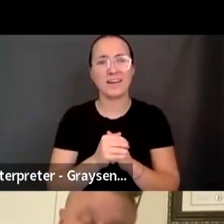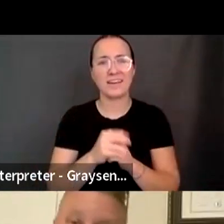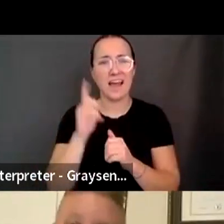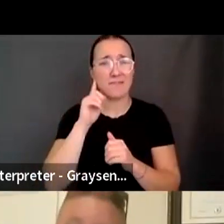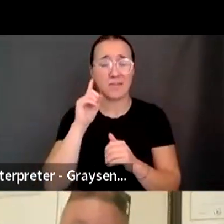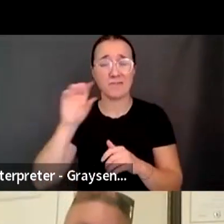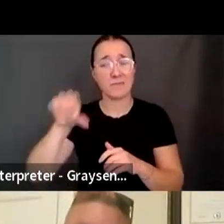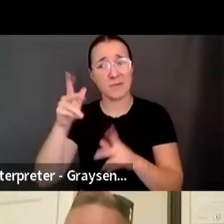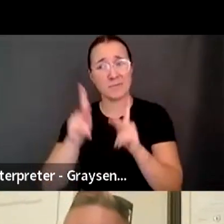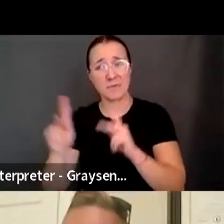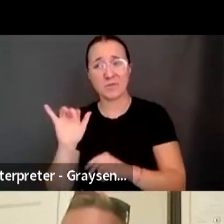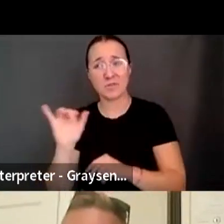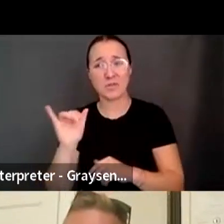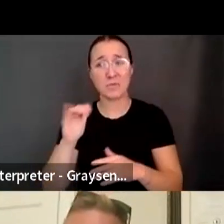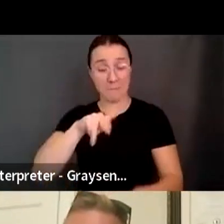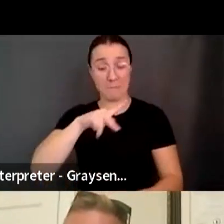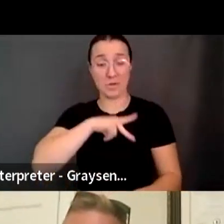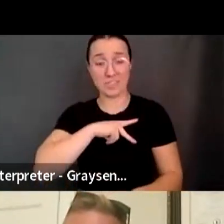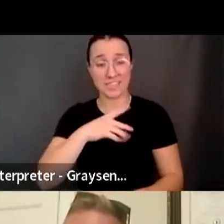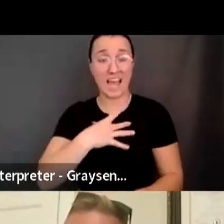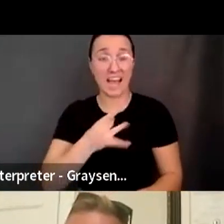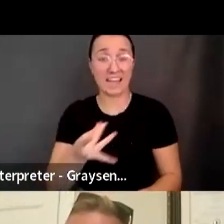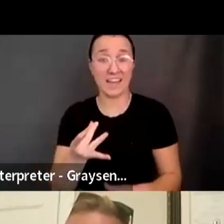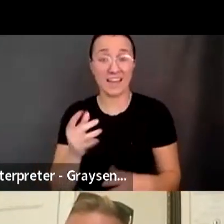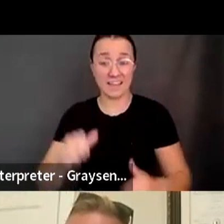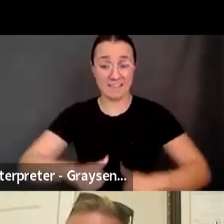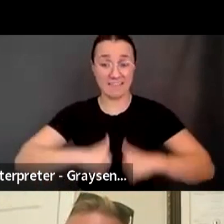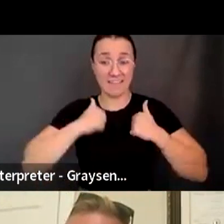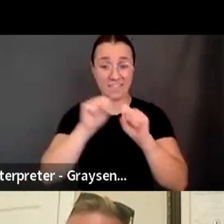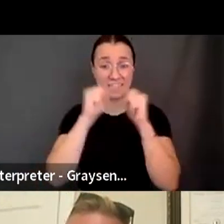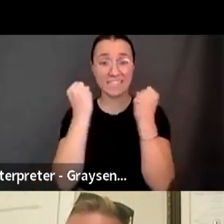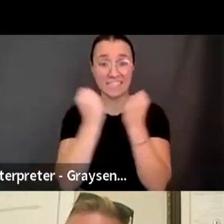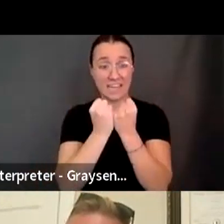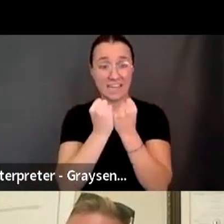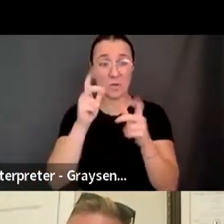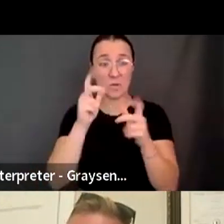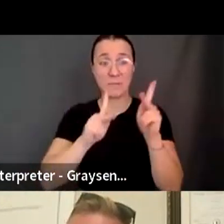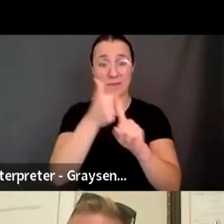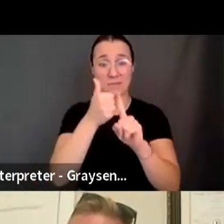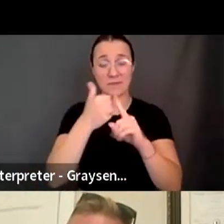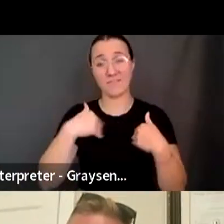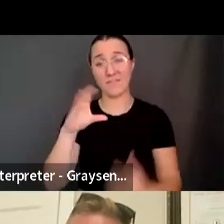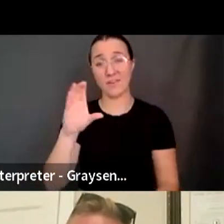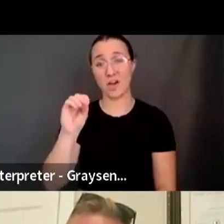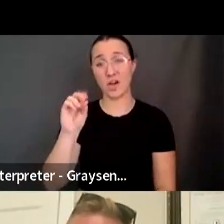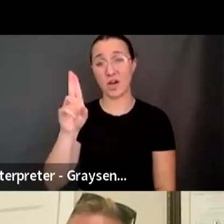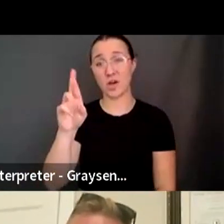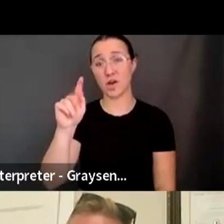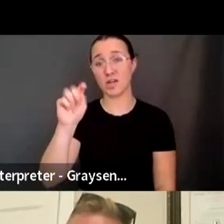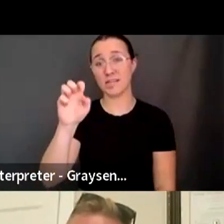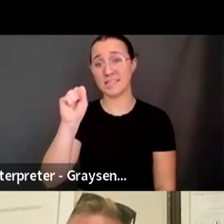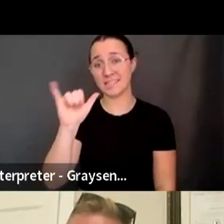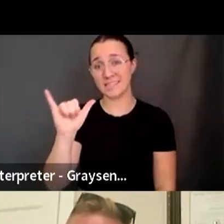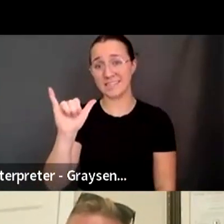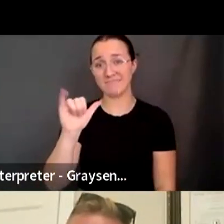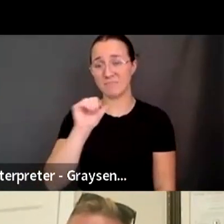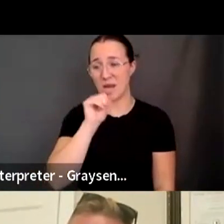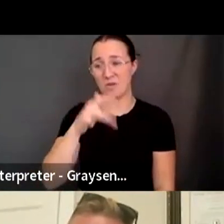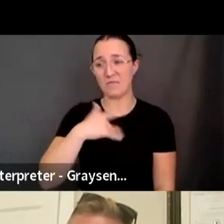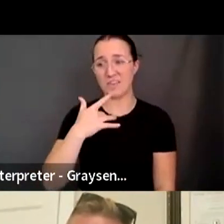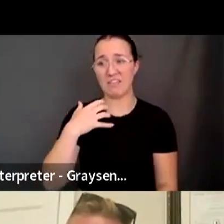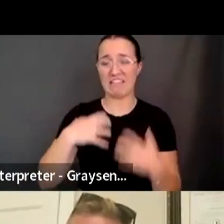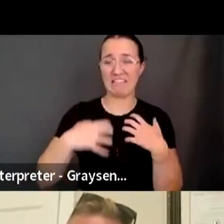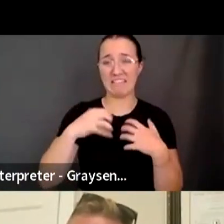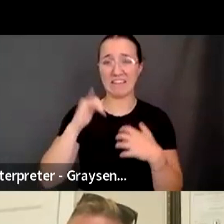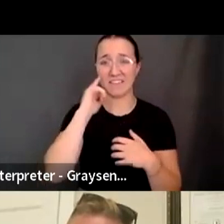like living in a society where courtesy is there, and I don't take it as a slight. I can get in. I worked